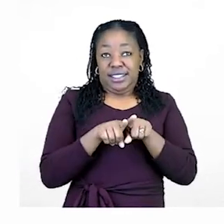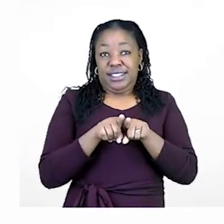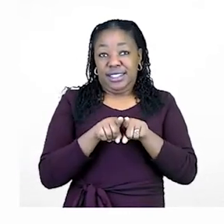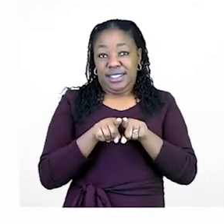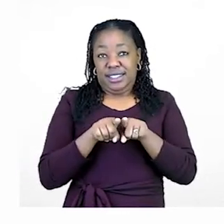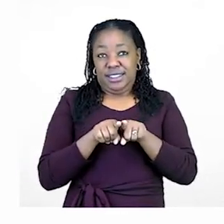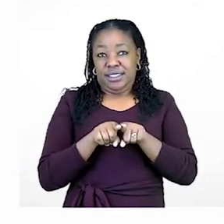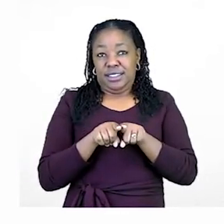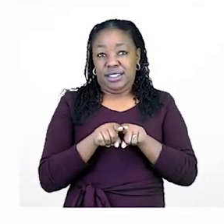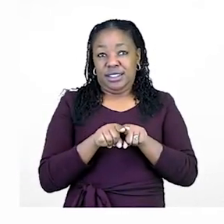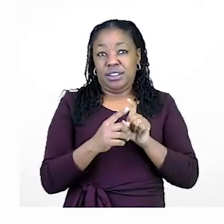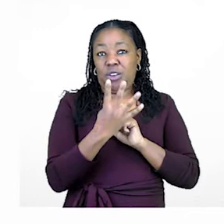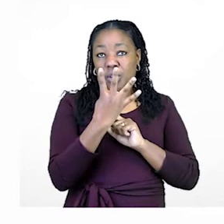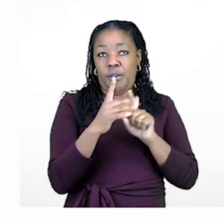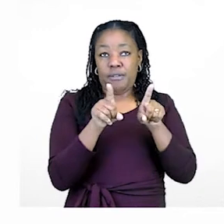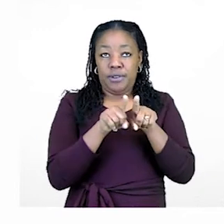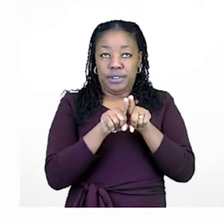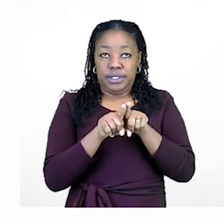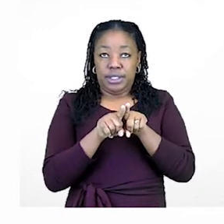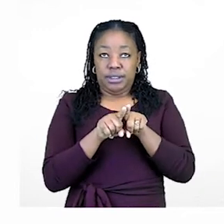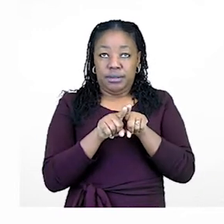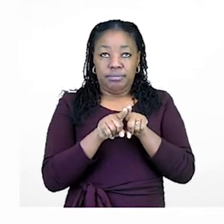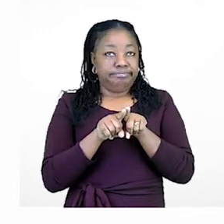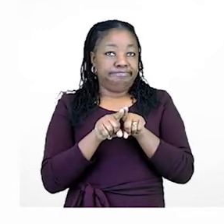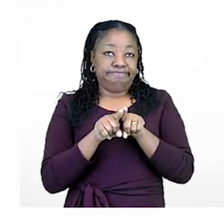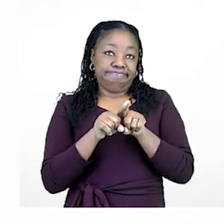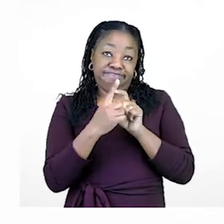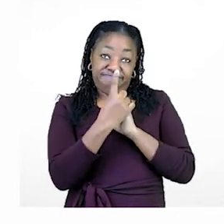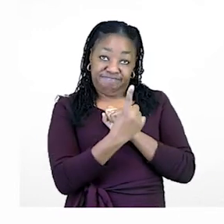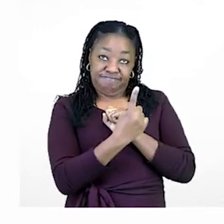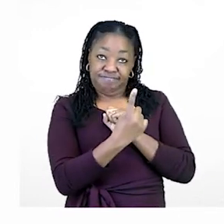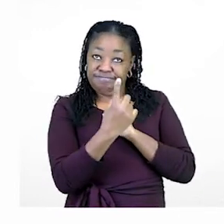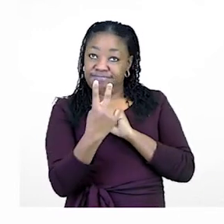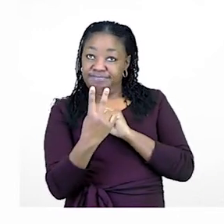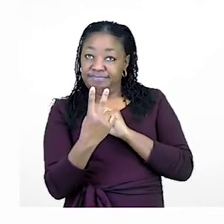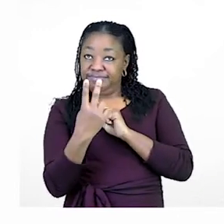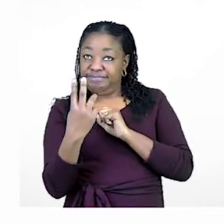at the chairs. Can you see the difference with one of the chairs?